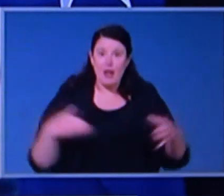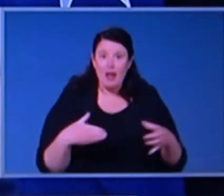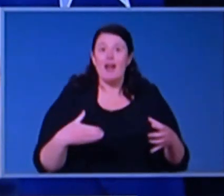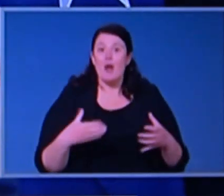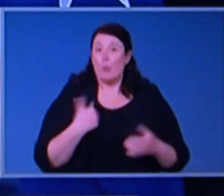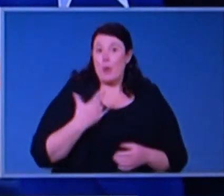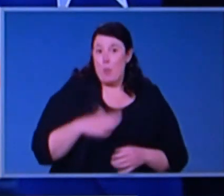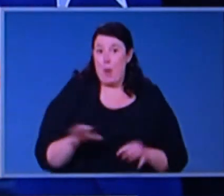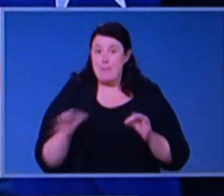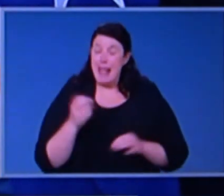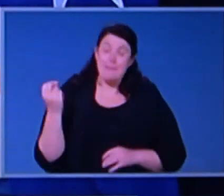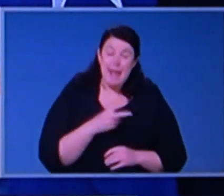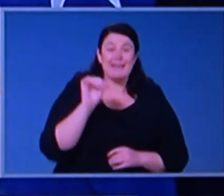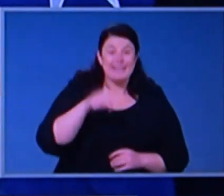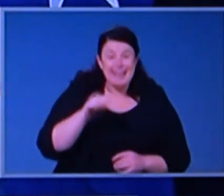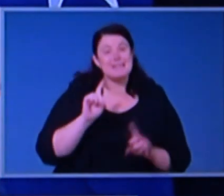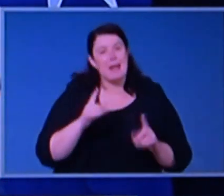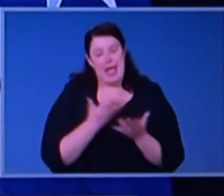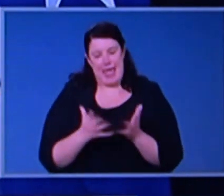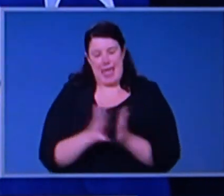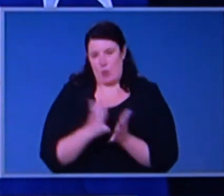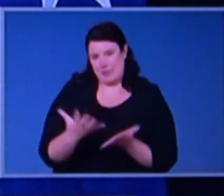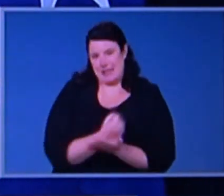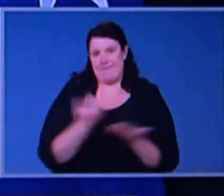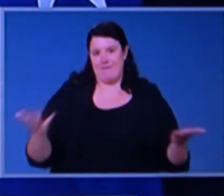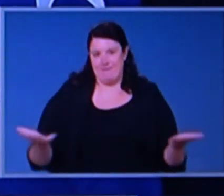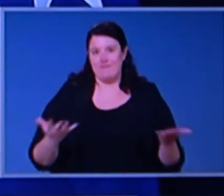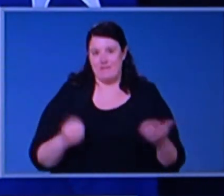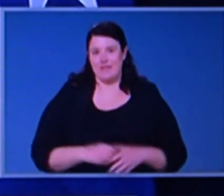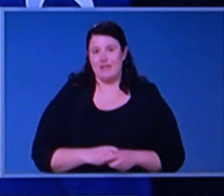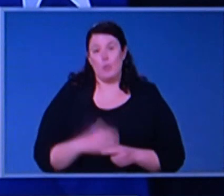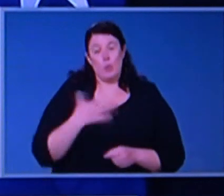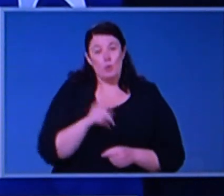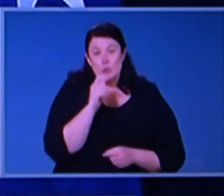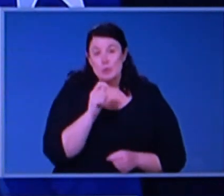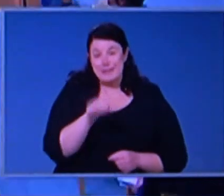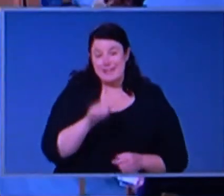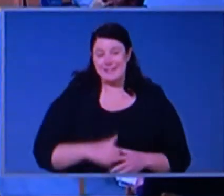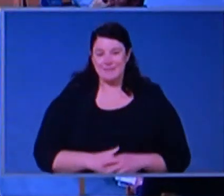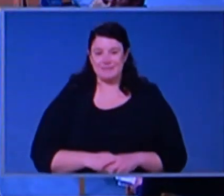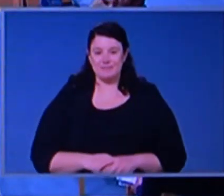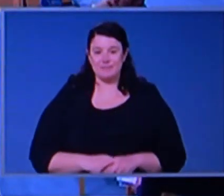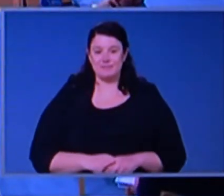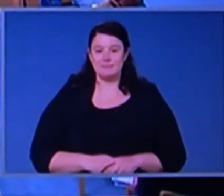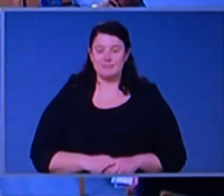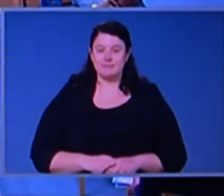that can happen, and we can have the confidence to do it safely, and we want to do that as soon as we can. Mel?